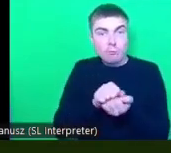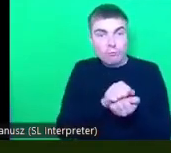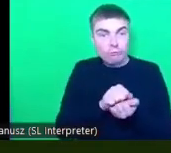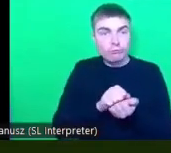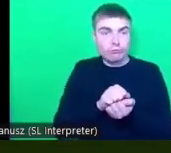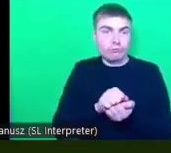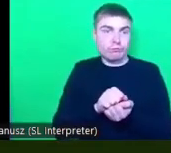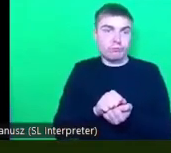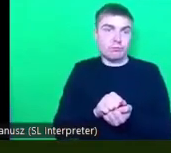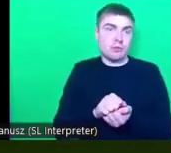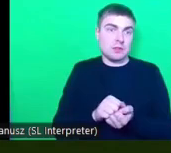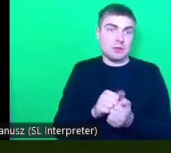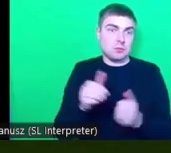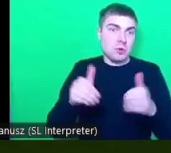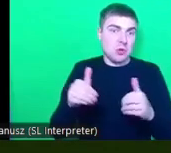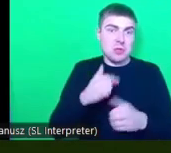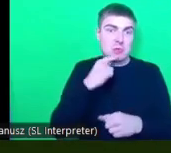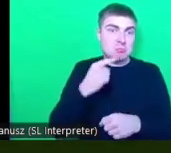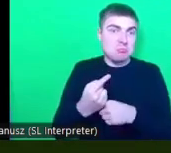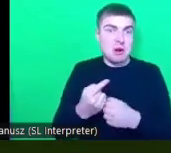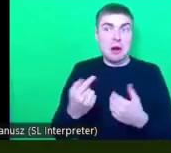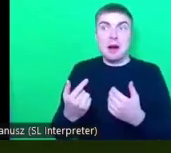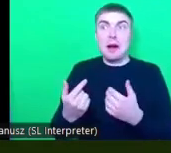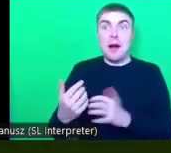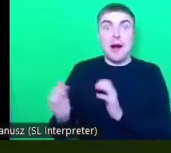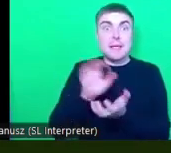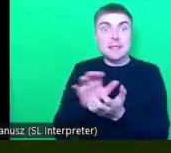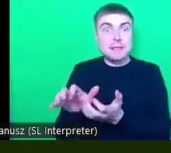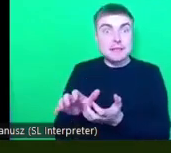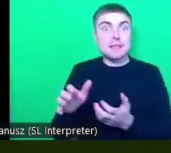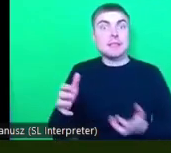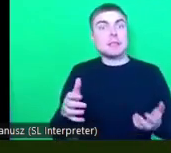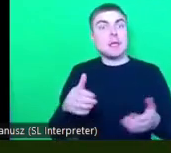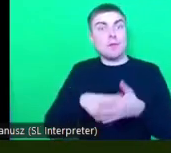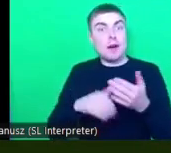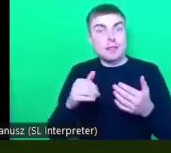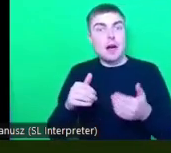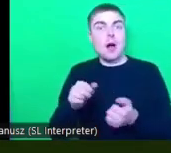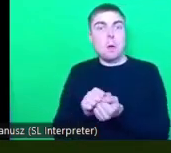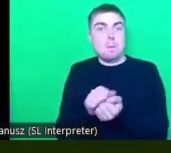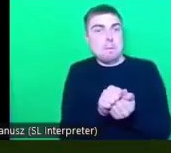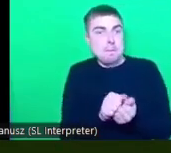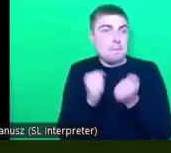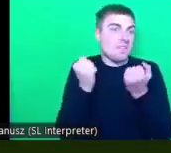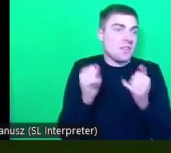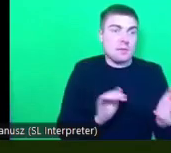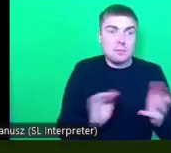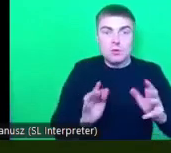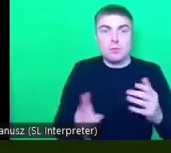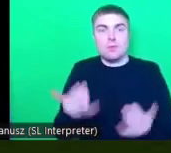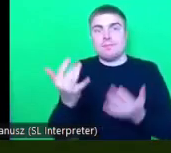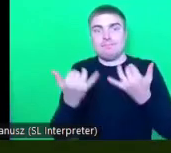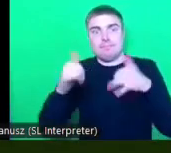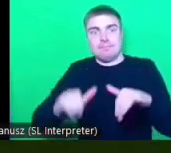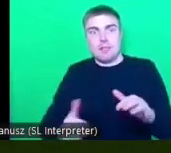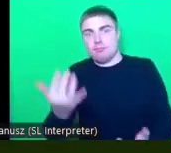And then we also have humans. So it's been shown that humans kill adult prey at a